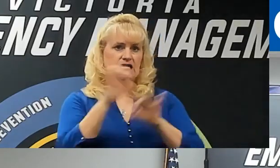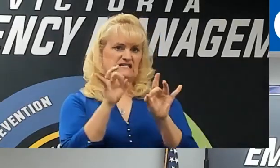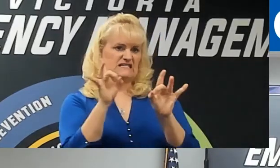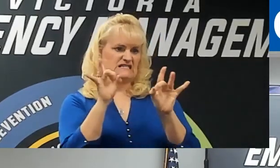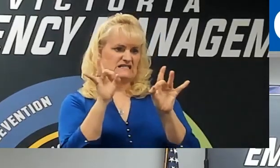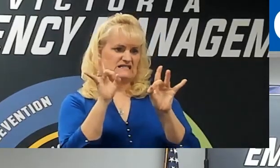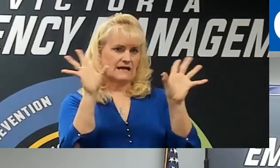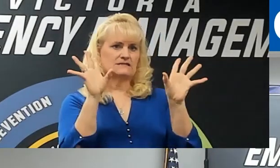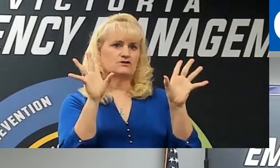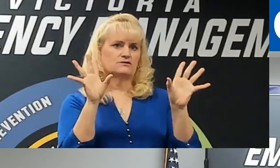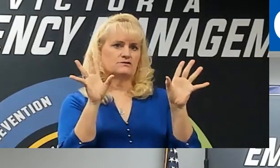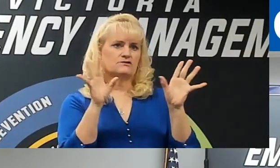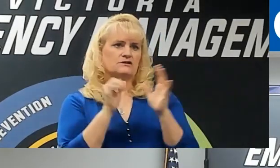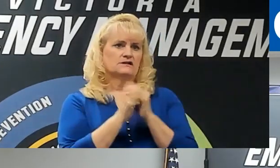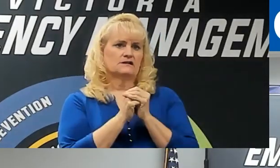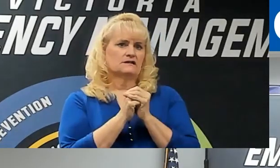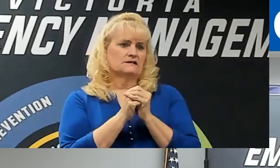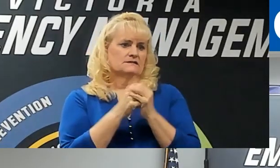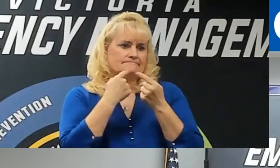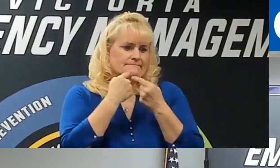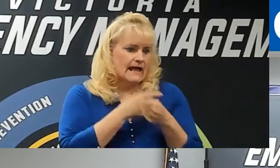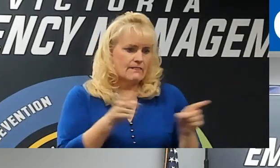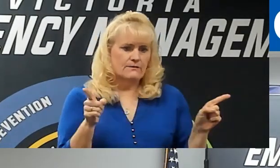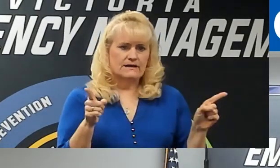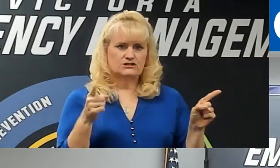watch things unfold over the next week.